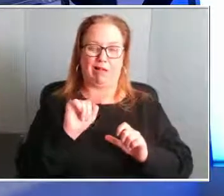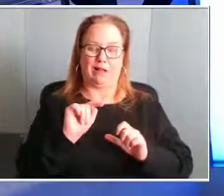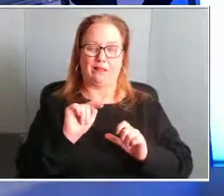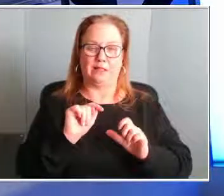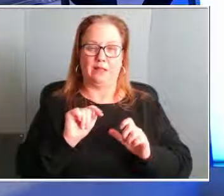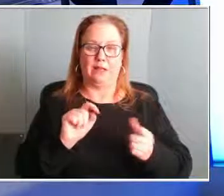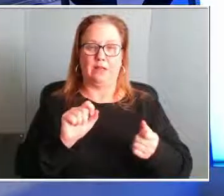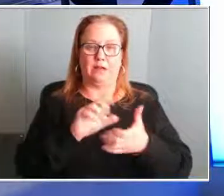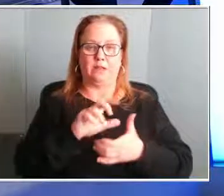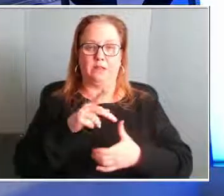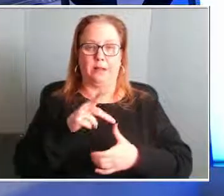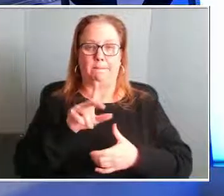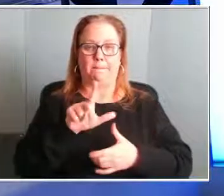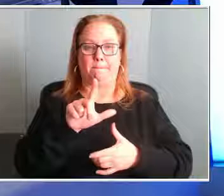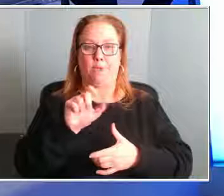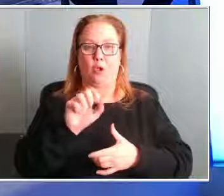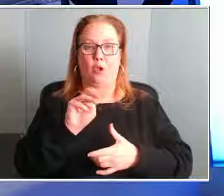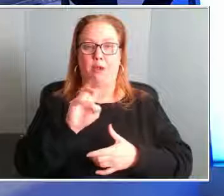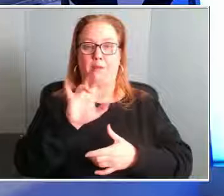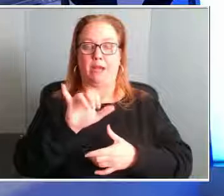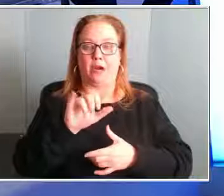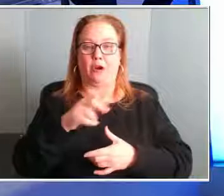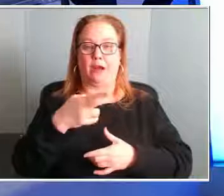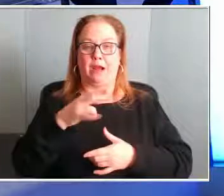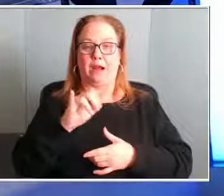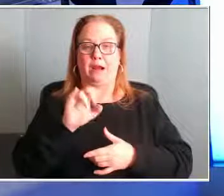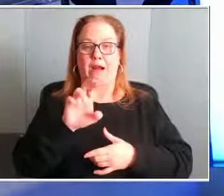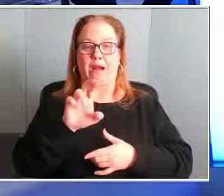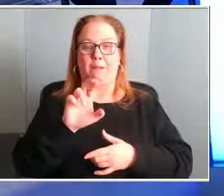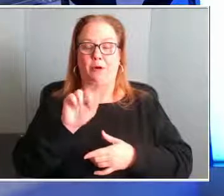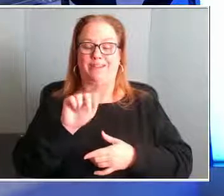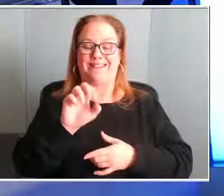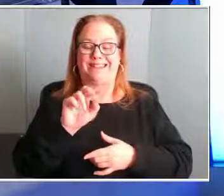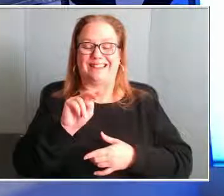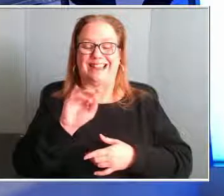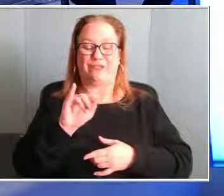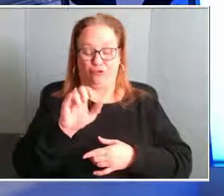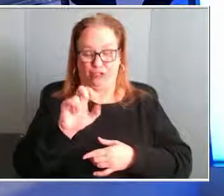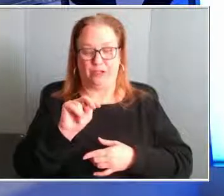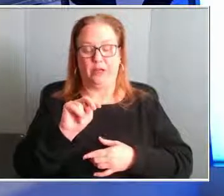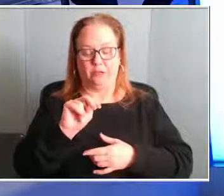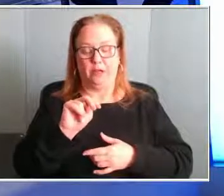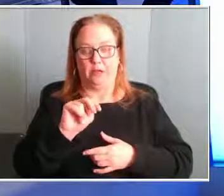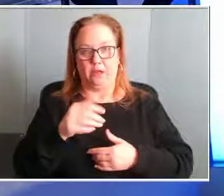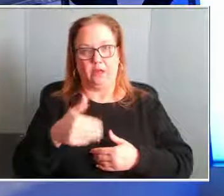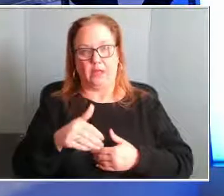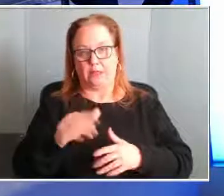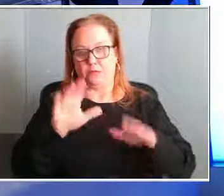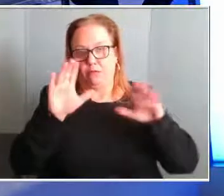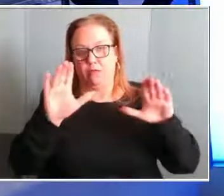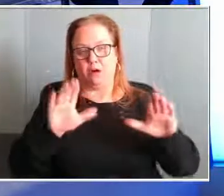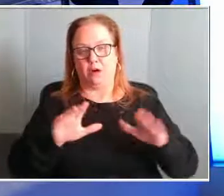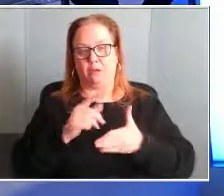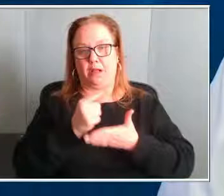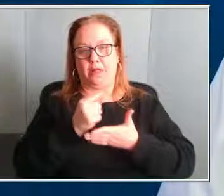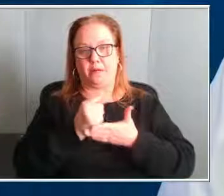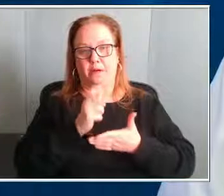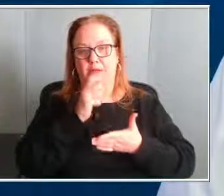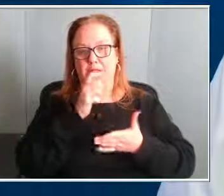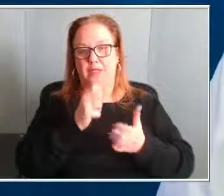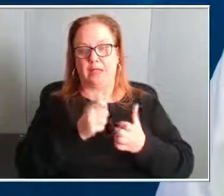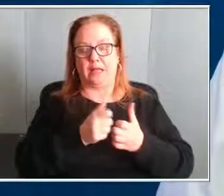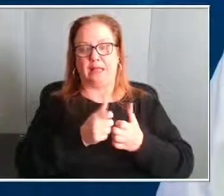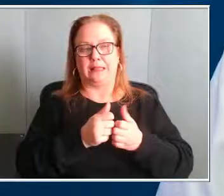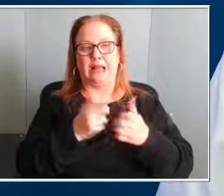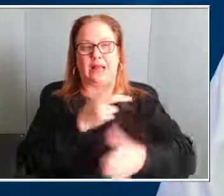called pulmonary hypertension. We could have a whole program around that, but and that's pretty remarkable therapy. There aren't that many patients that are like that, so there's